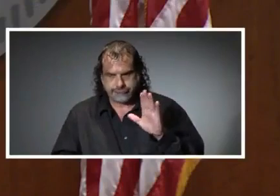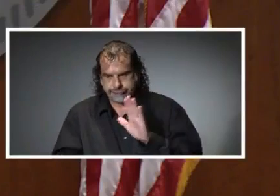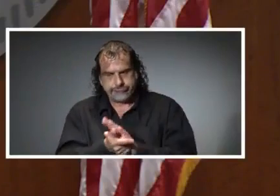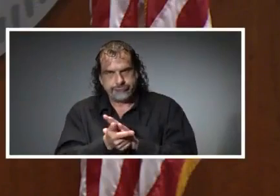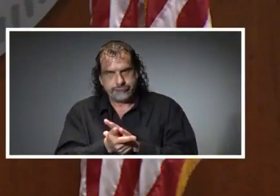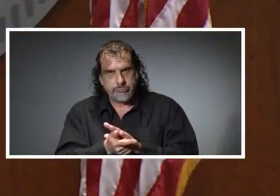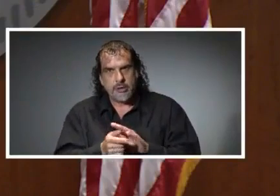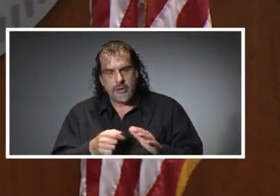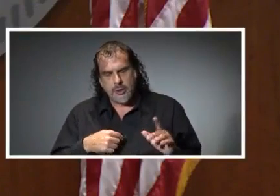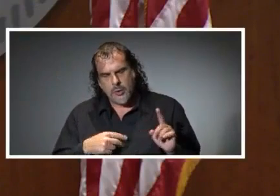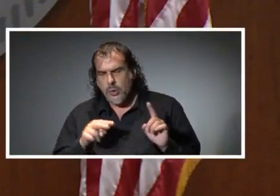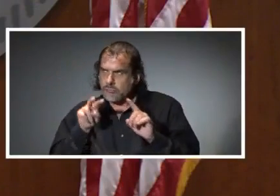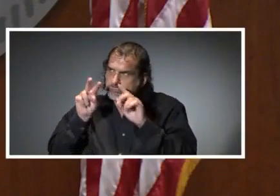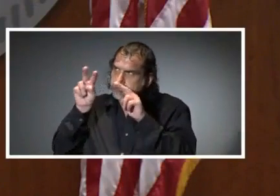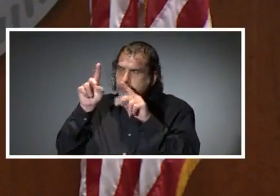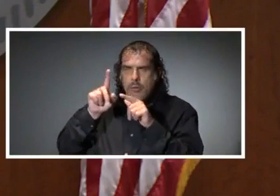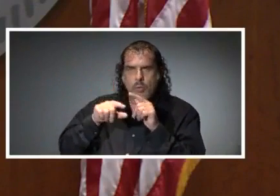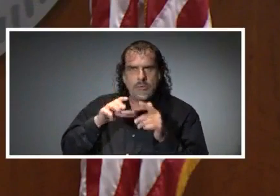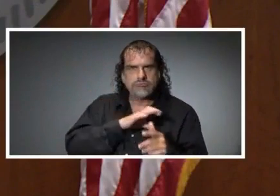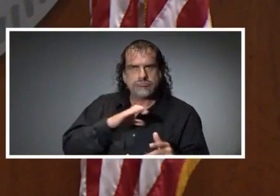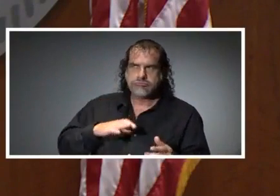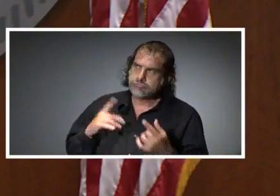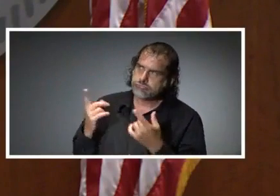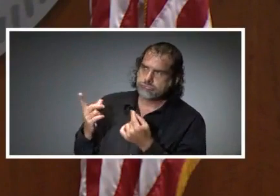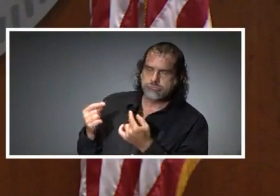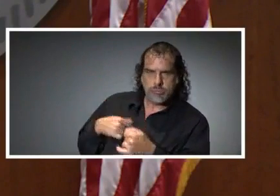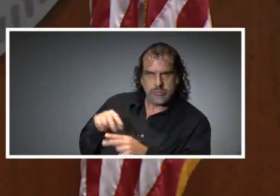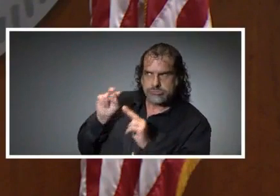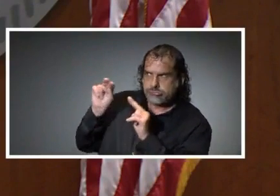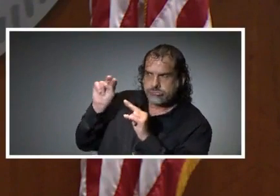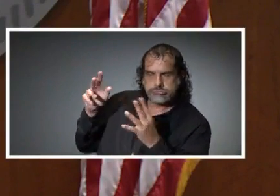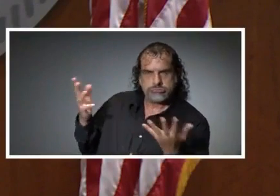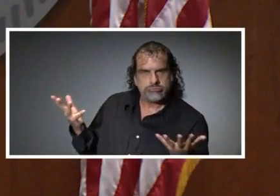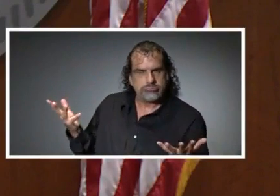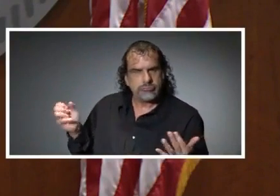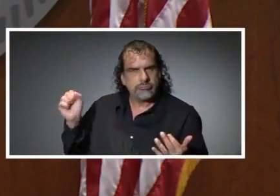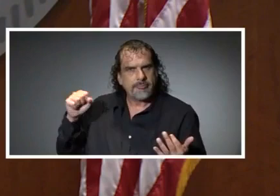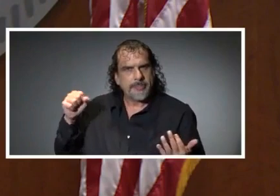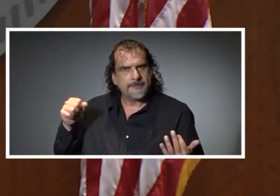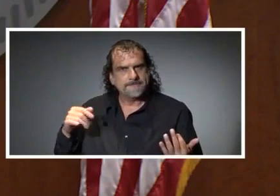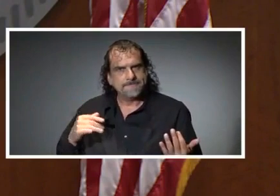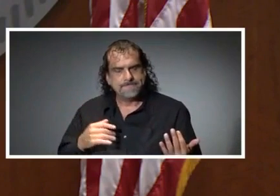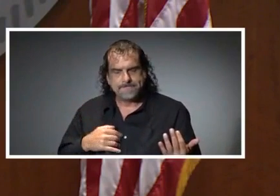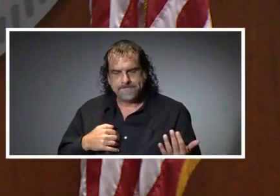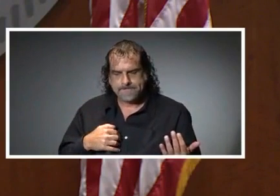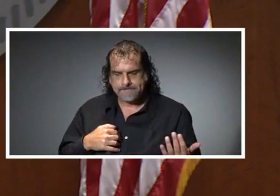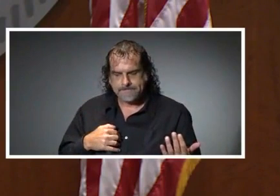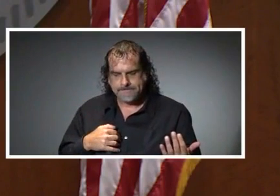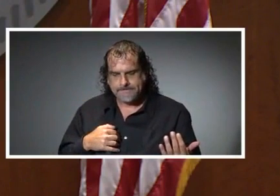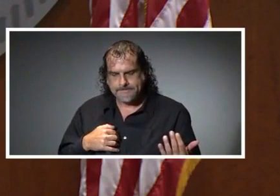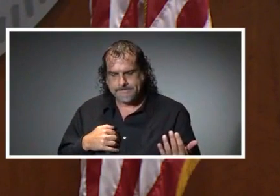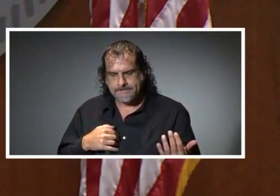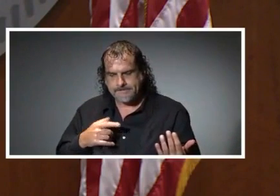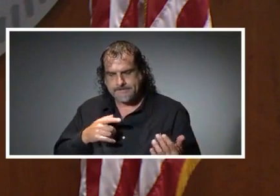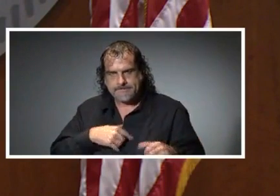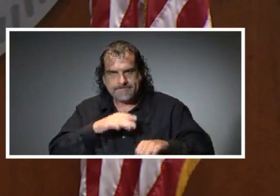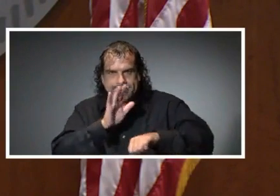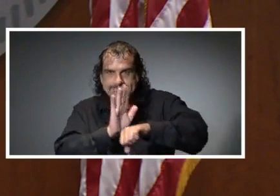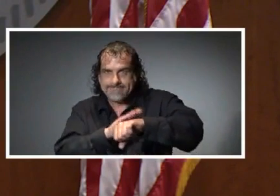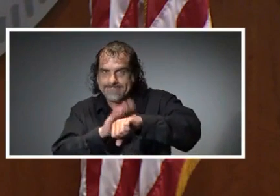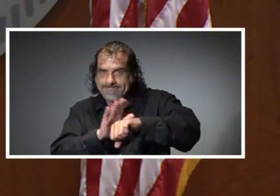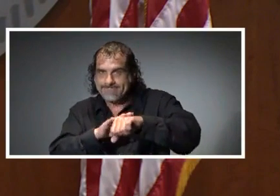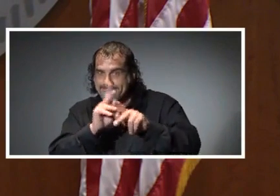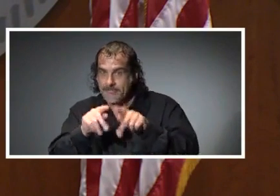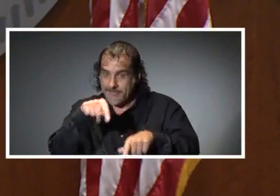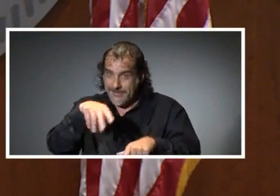Governor Tate Reeves foreshadowed the benefit expiration. We have been warning our fellow Mississippians for a